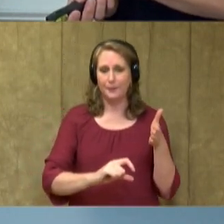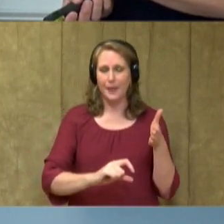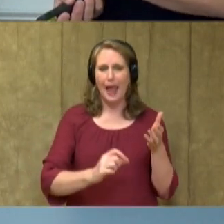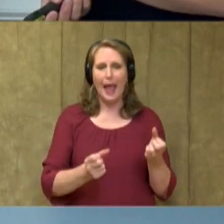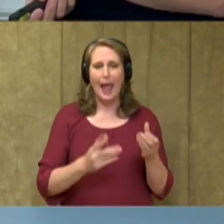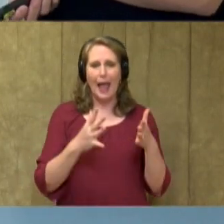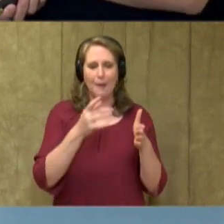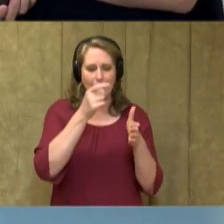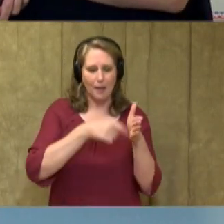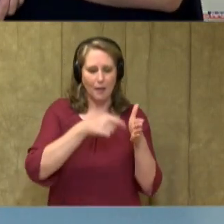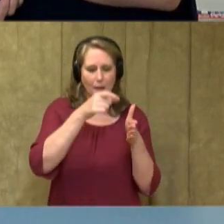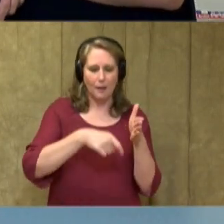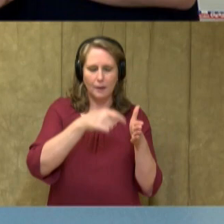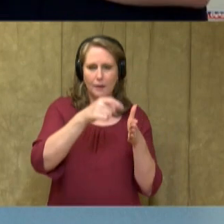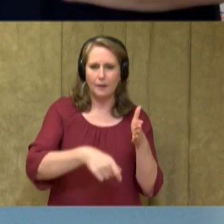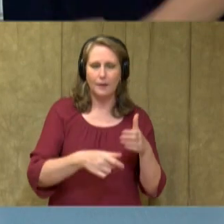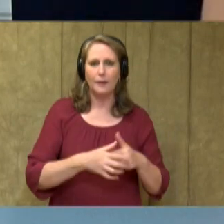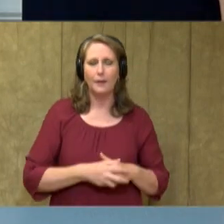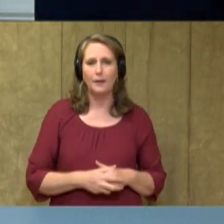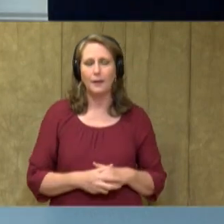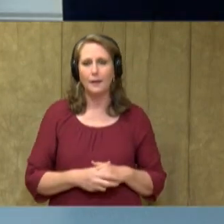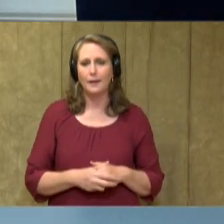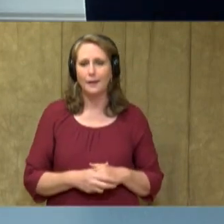And how many are in each row?